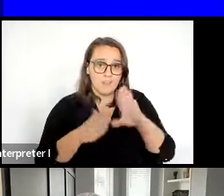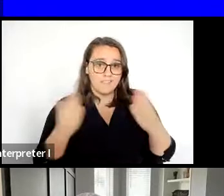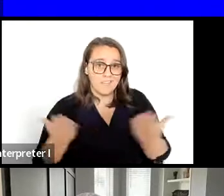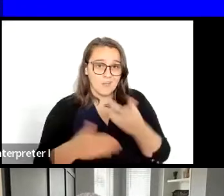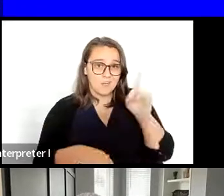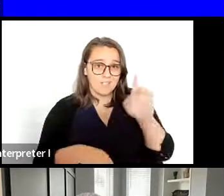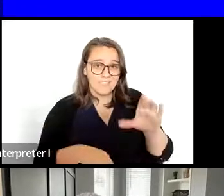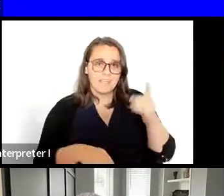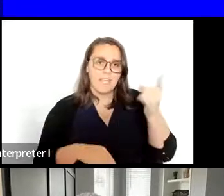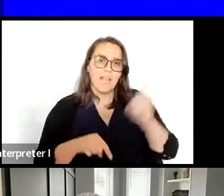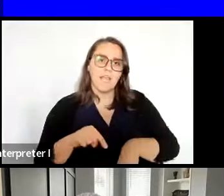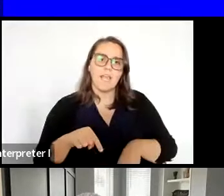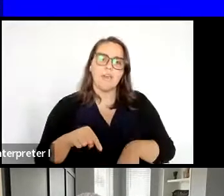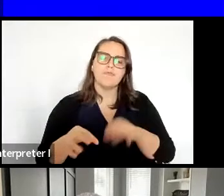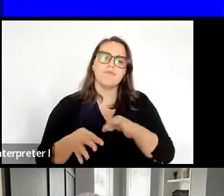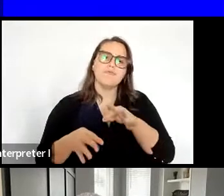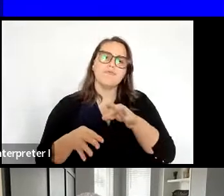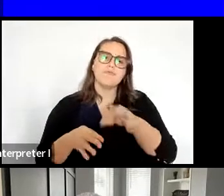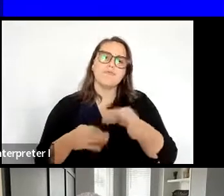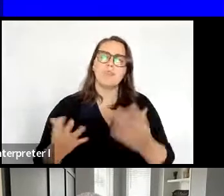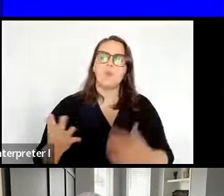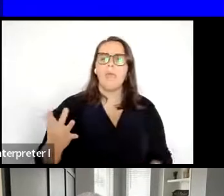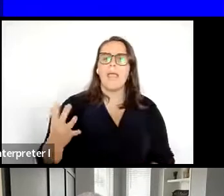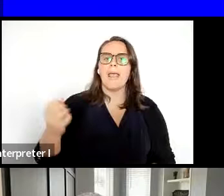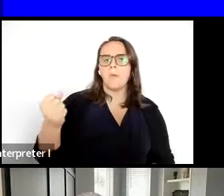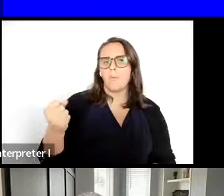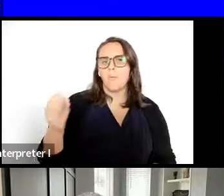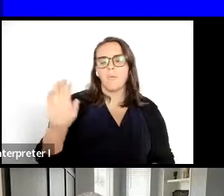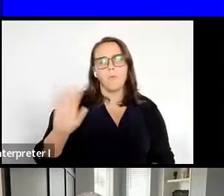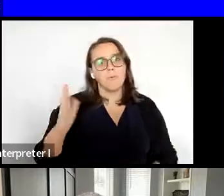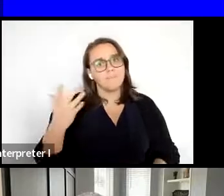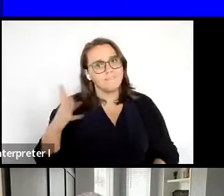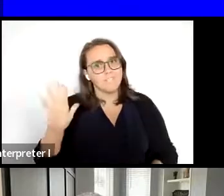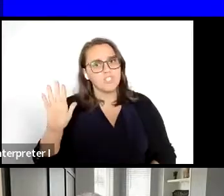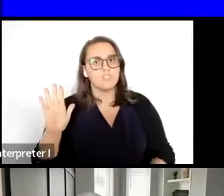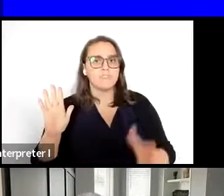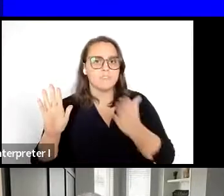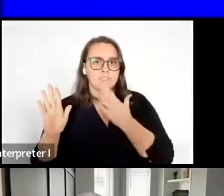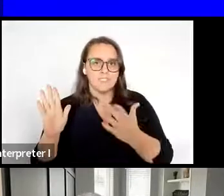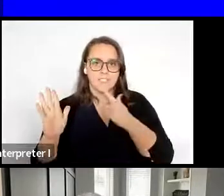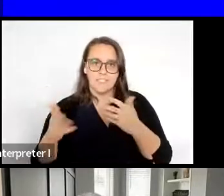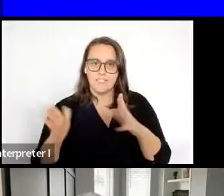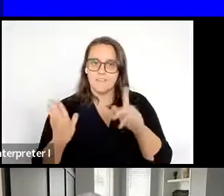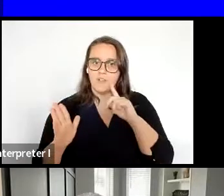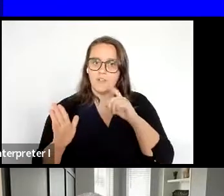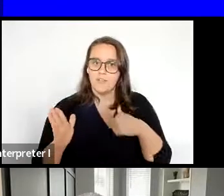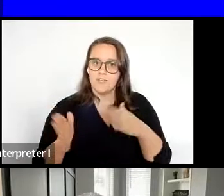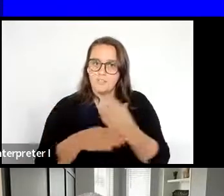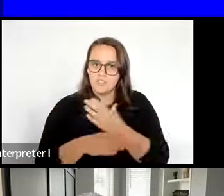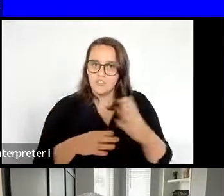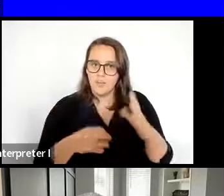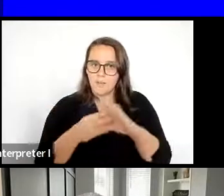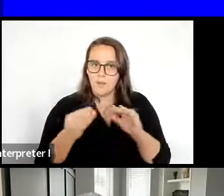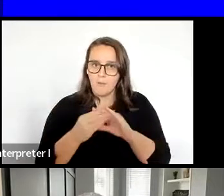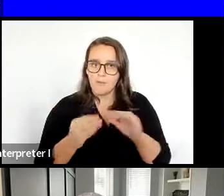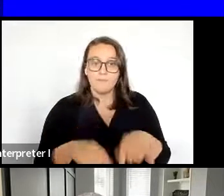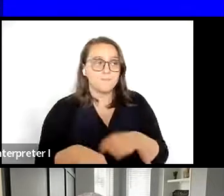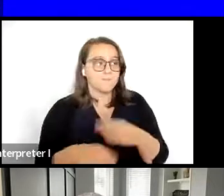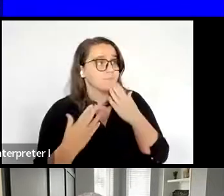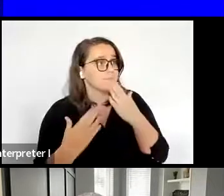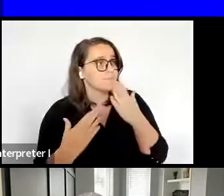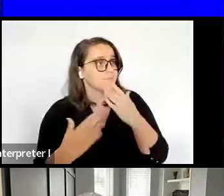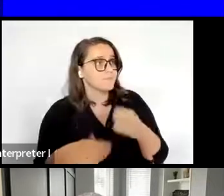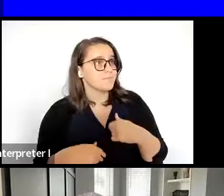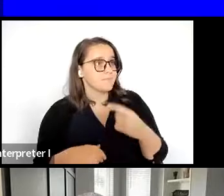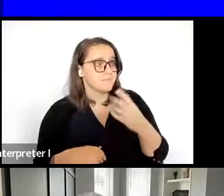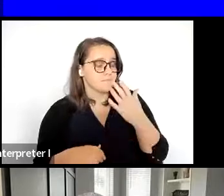This legislation is critical to making this happen. I want to thank you, Chairman, for letting me share my comments. Thank you. Thank you, Councilmember.